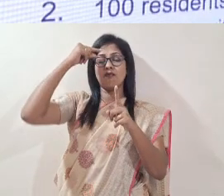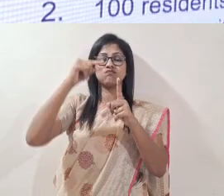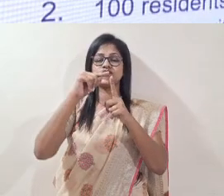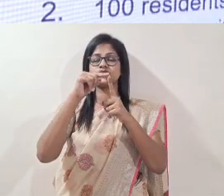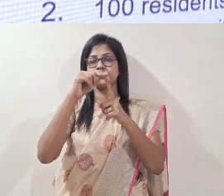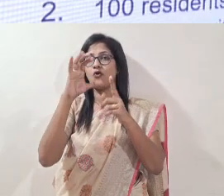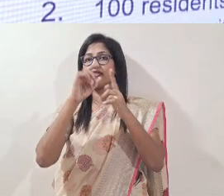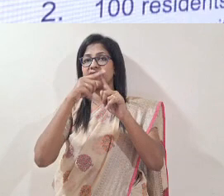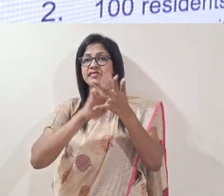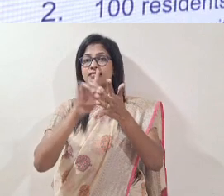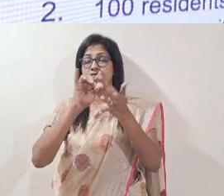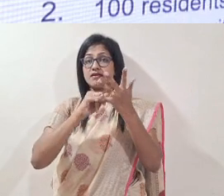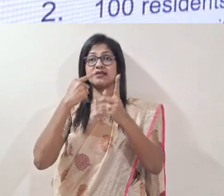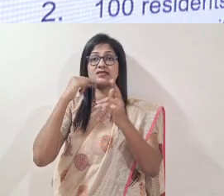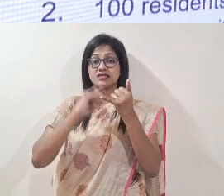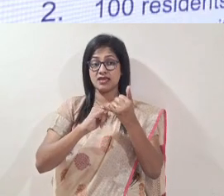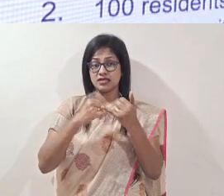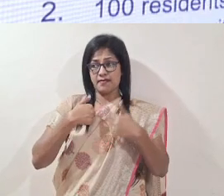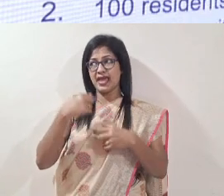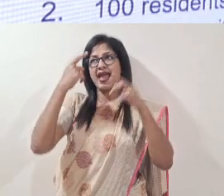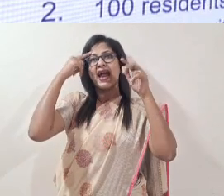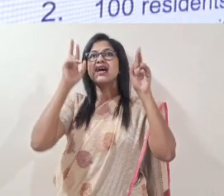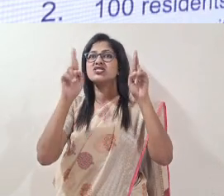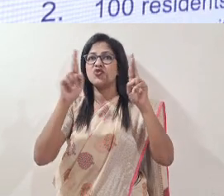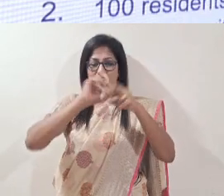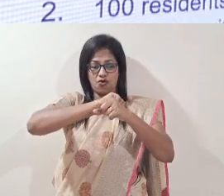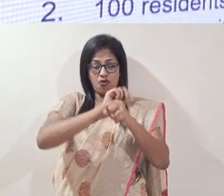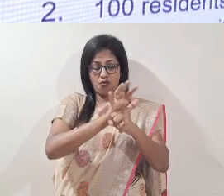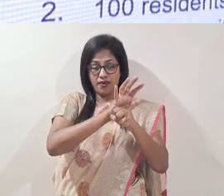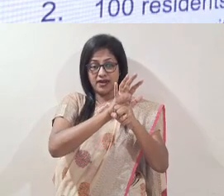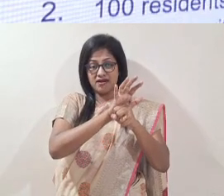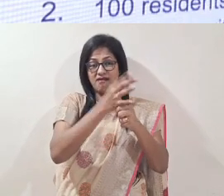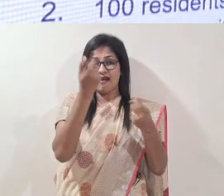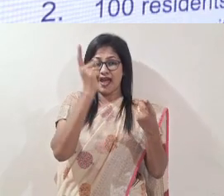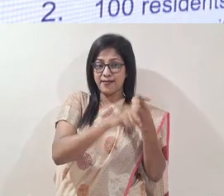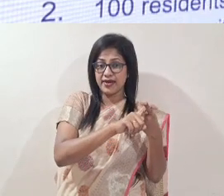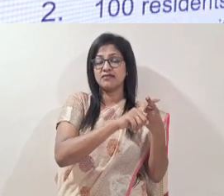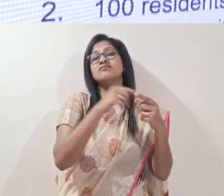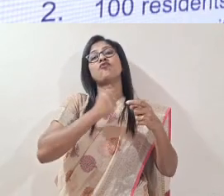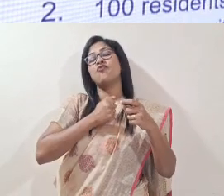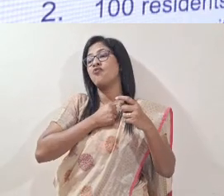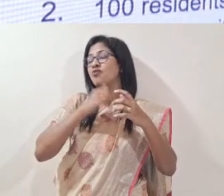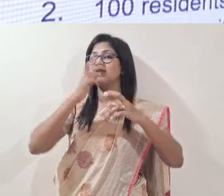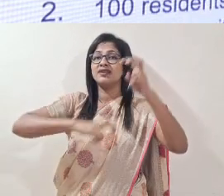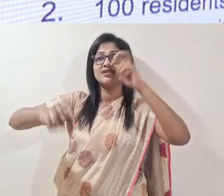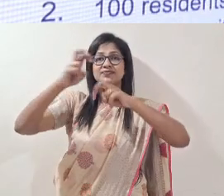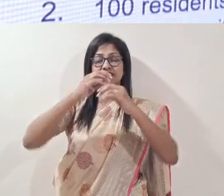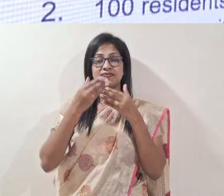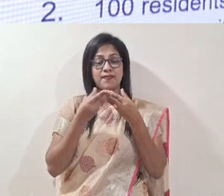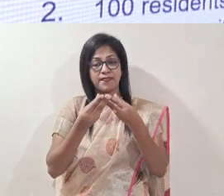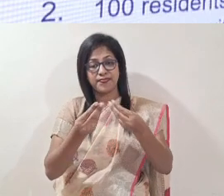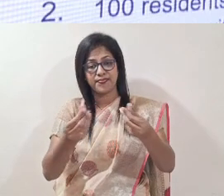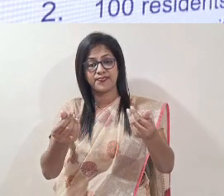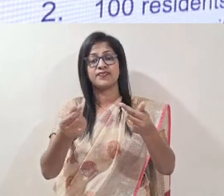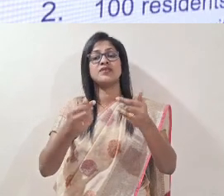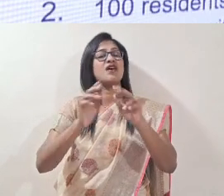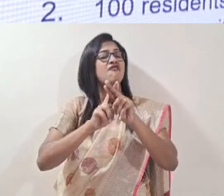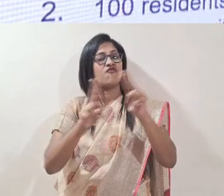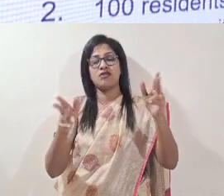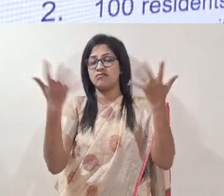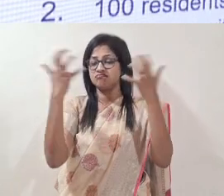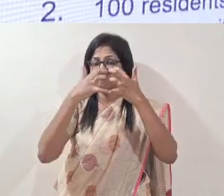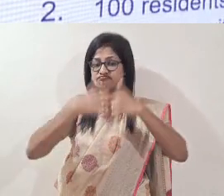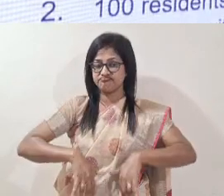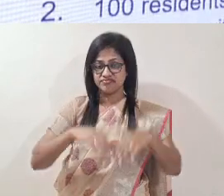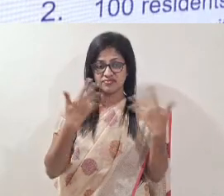that COVID-19 has disrupted our transportation space completely and our system has broken. And prior